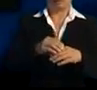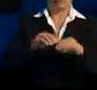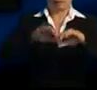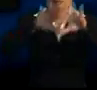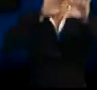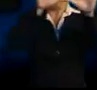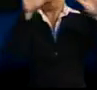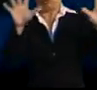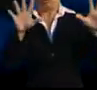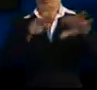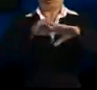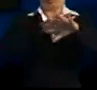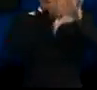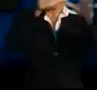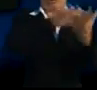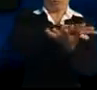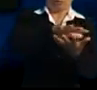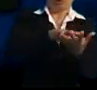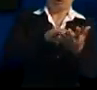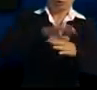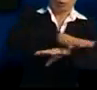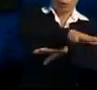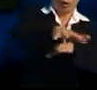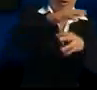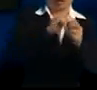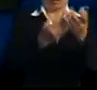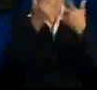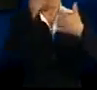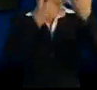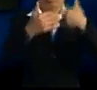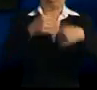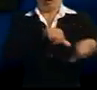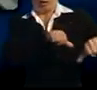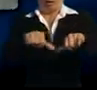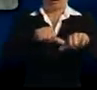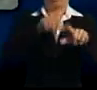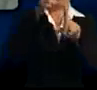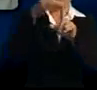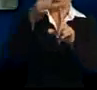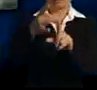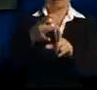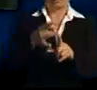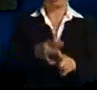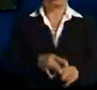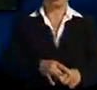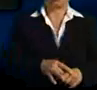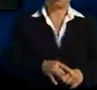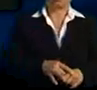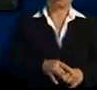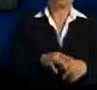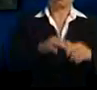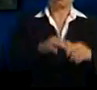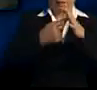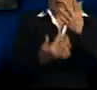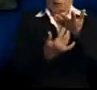The glow spreads through the mixture and will catch fire for the active metals, even when the initial